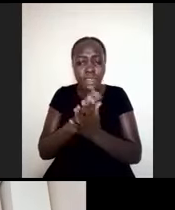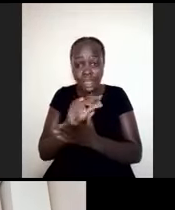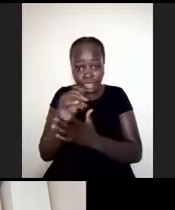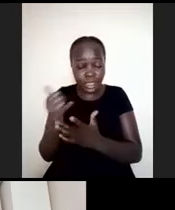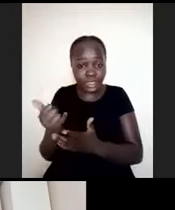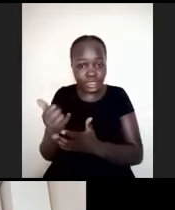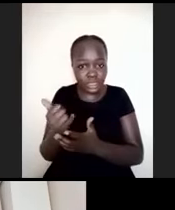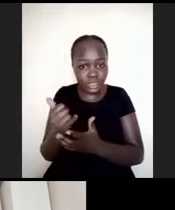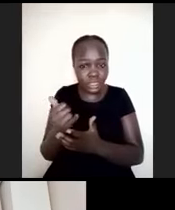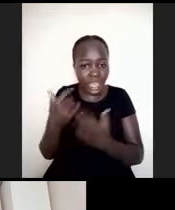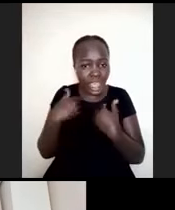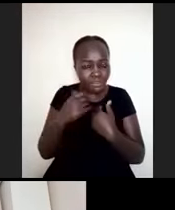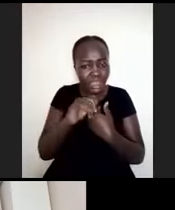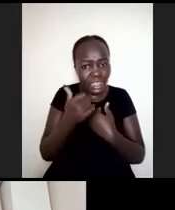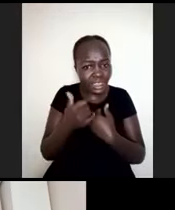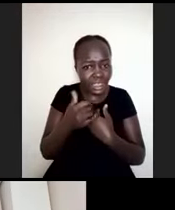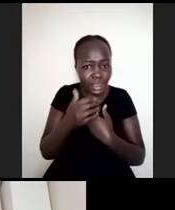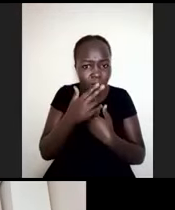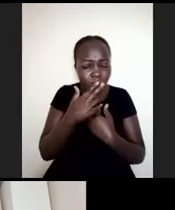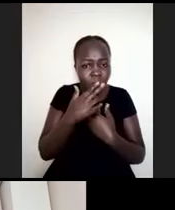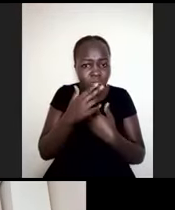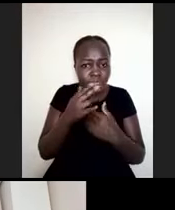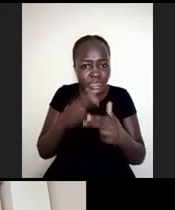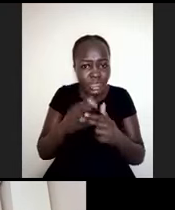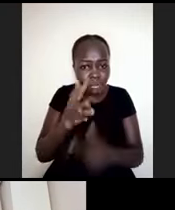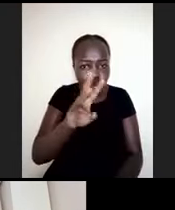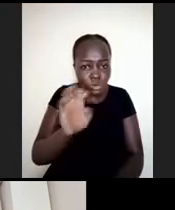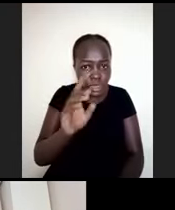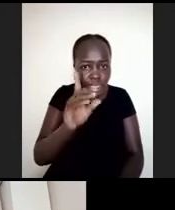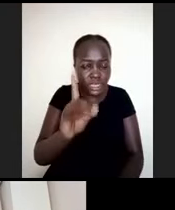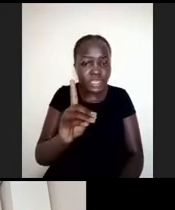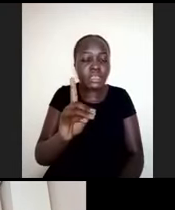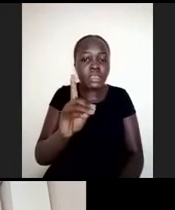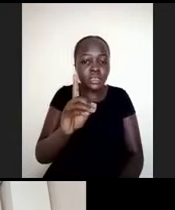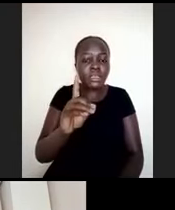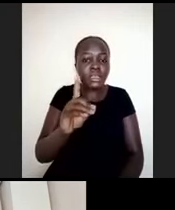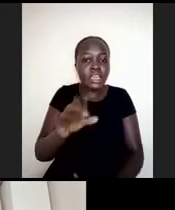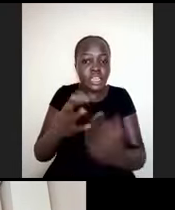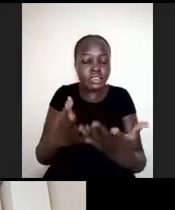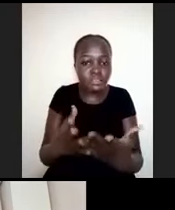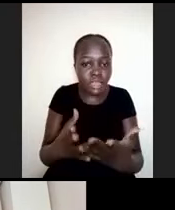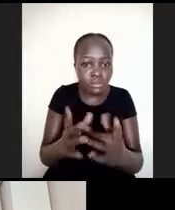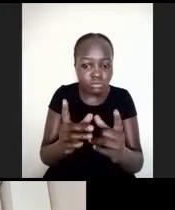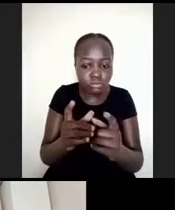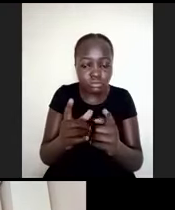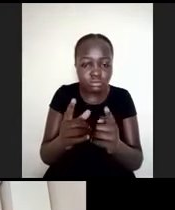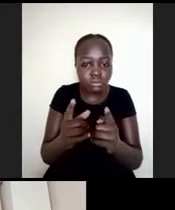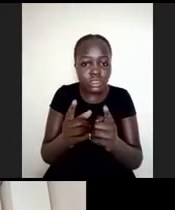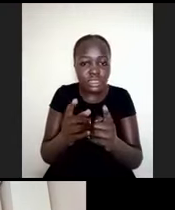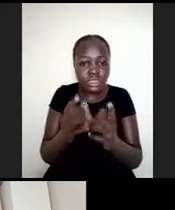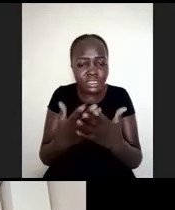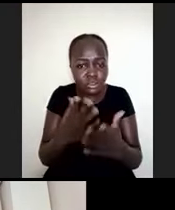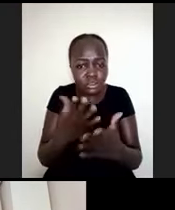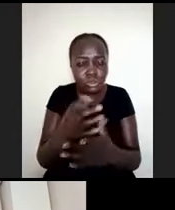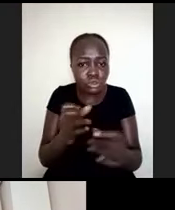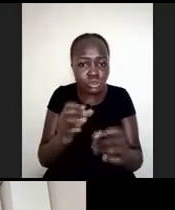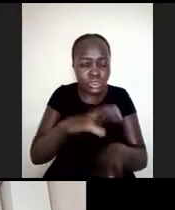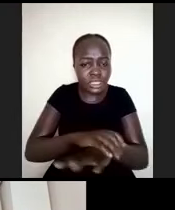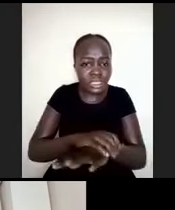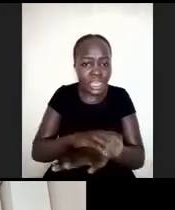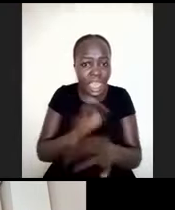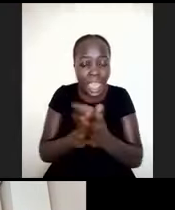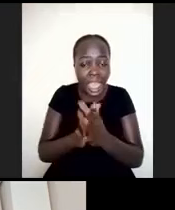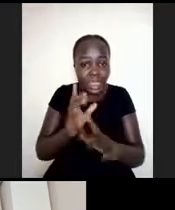this drug called? Weed. And she was given a stock to take. And at first she was so shocked. She was like,